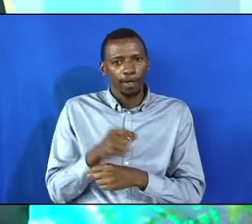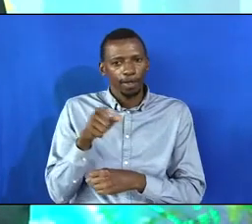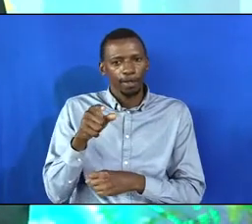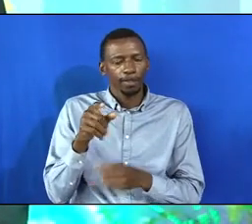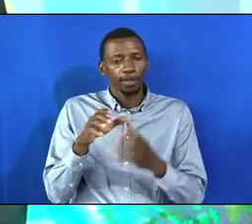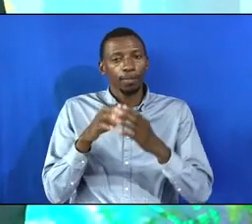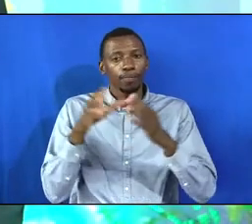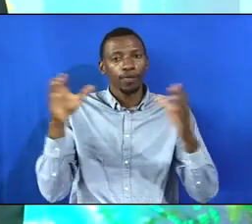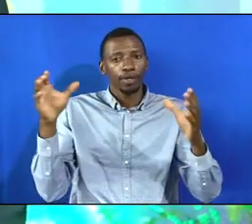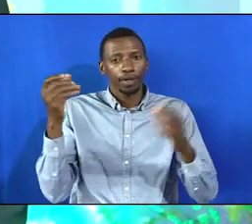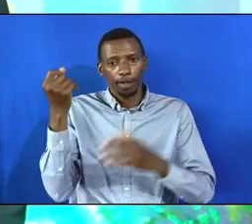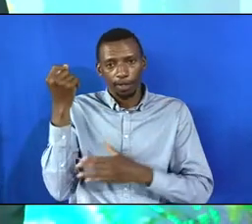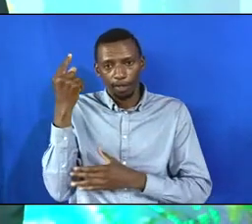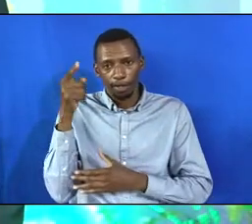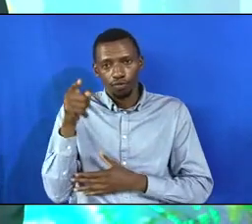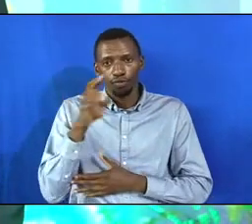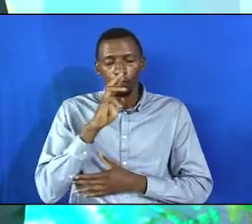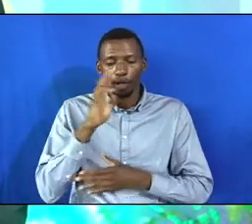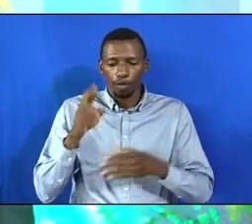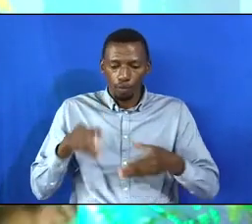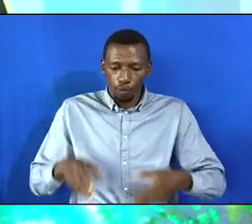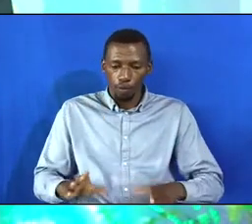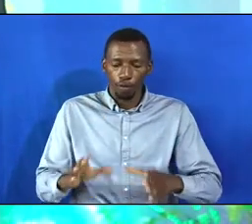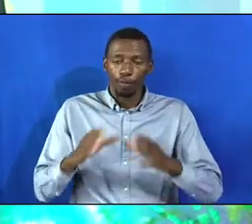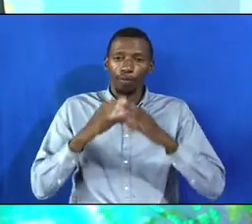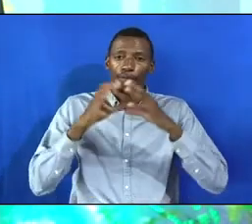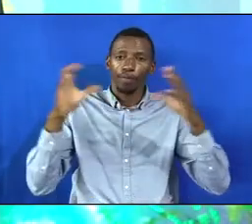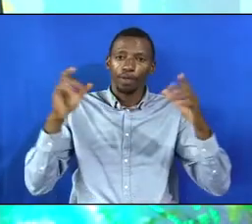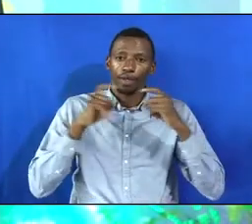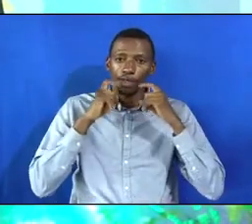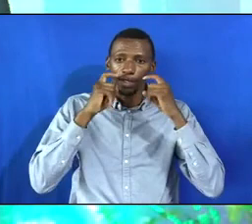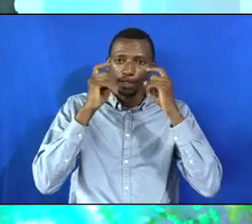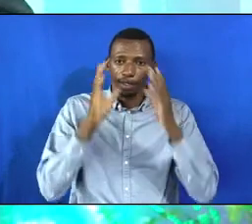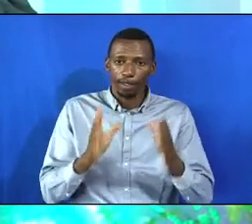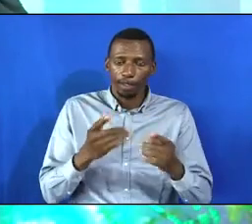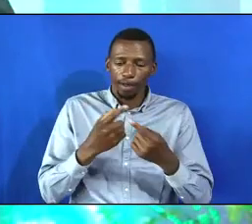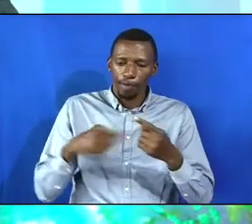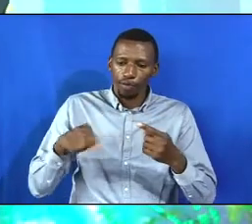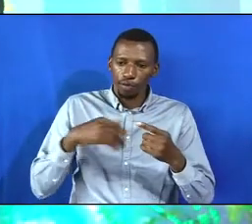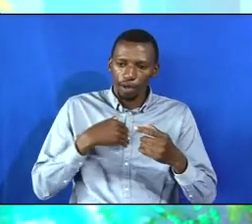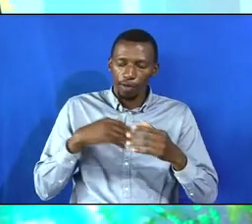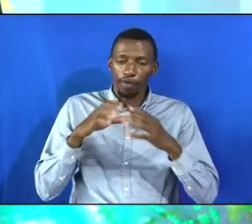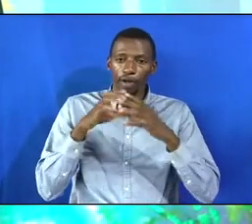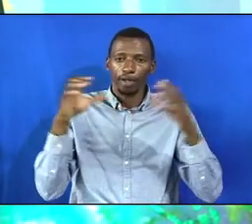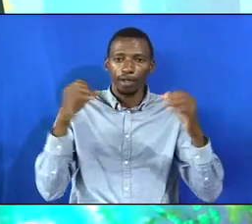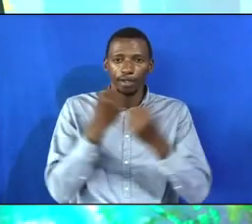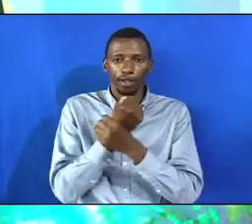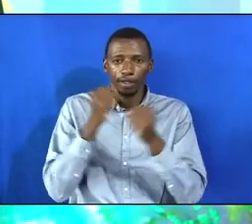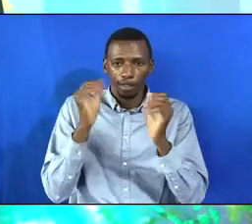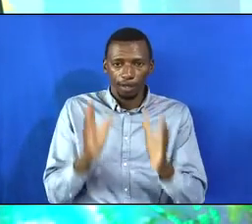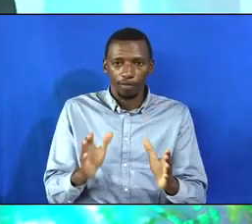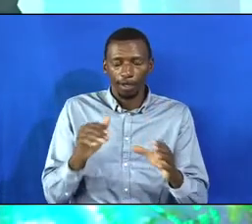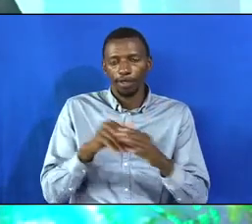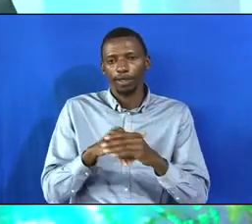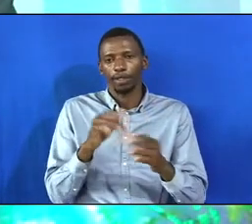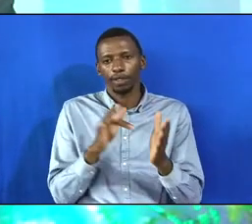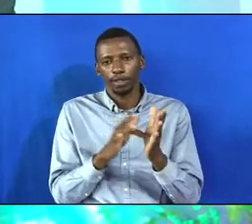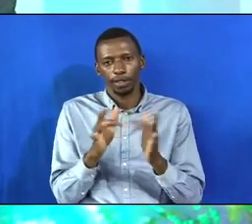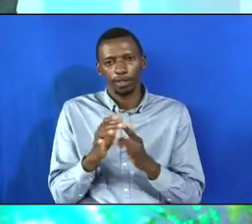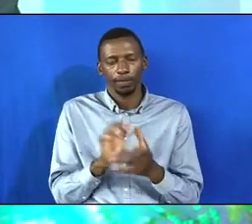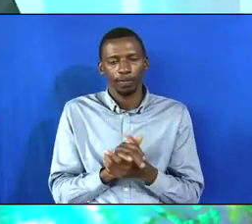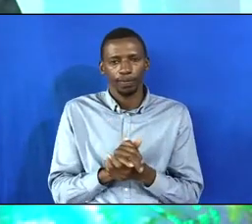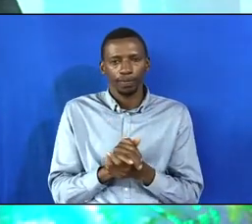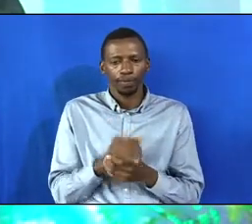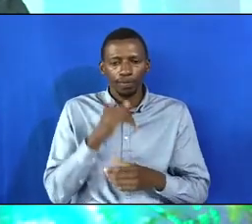sinner, but we have a great Savior in Jesus. And then take that. Don't